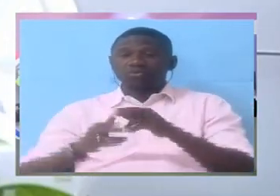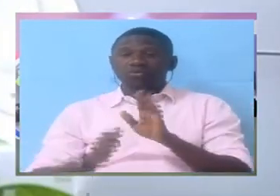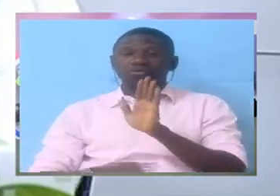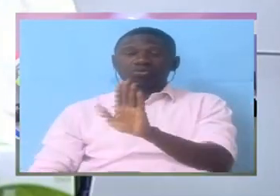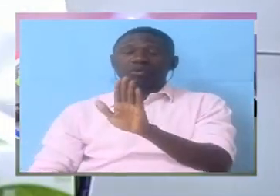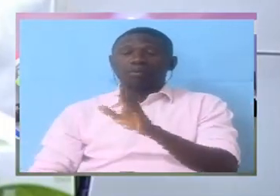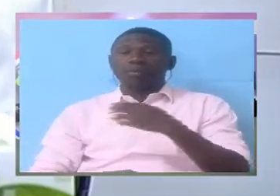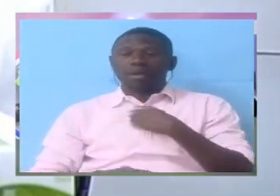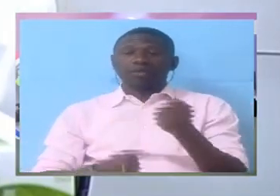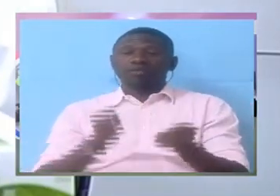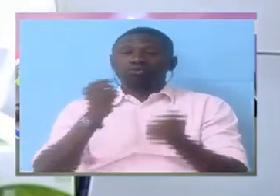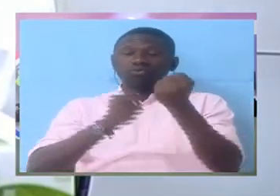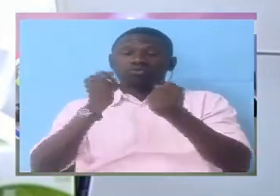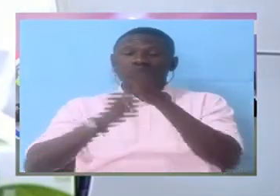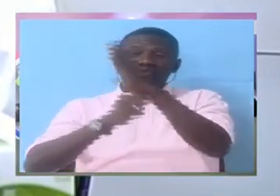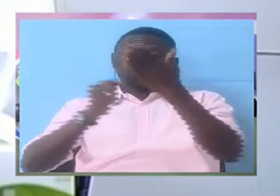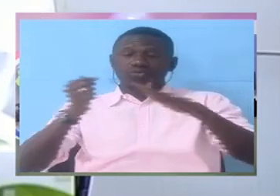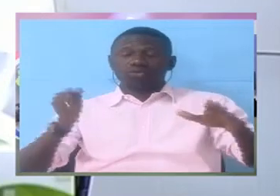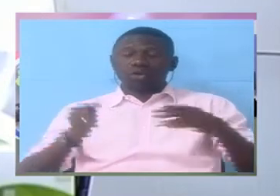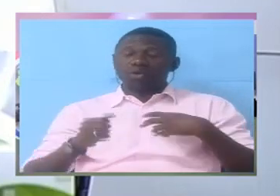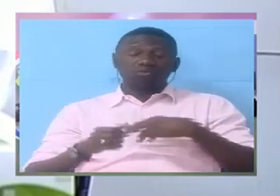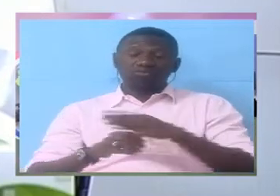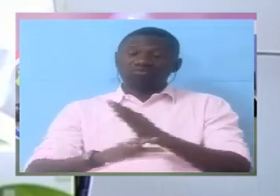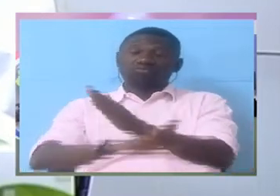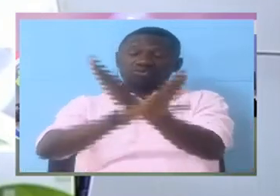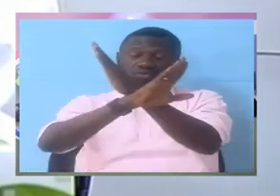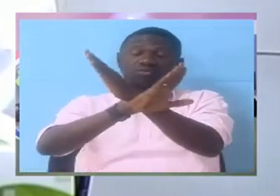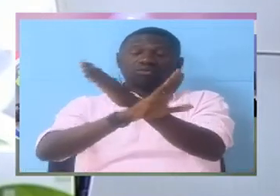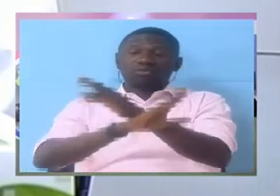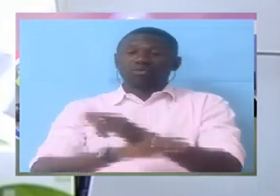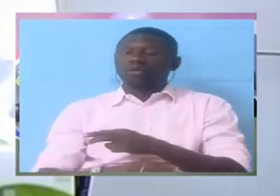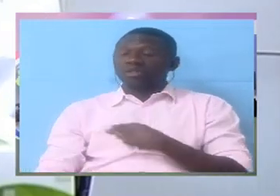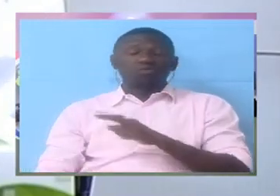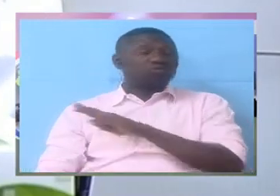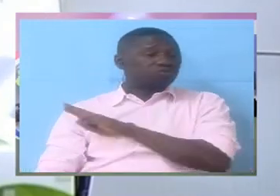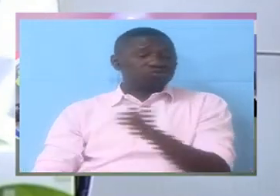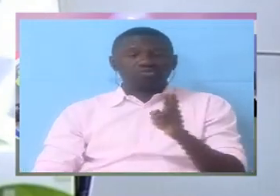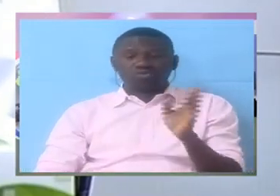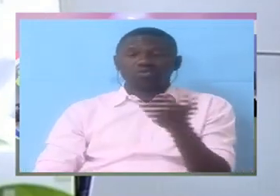my truck that I should not go. I said no.